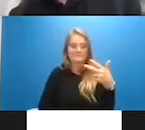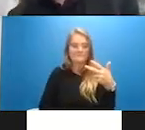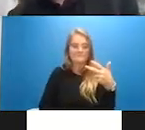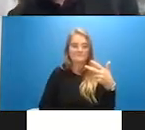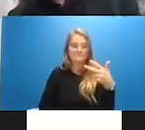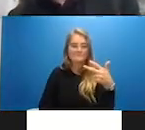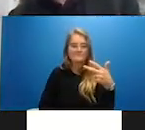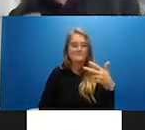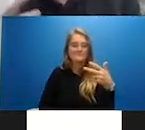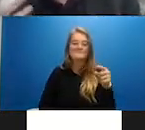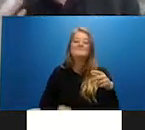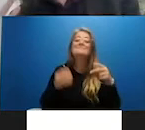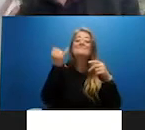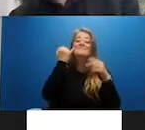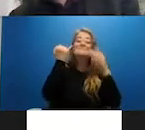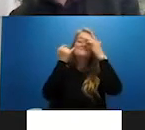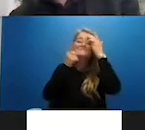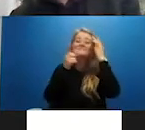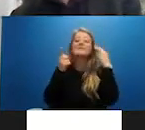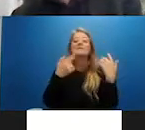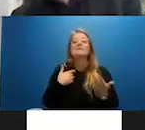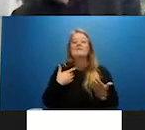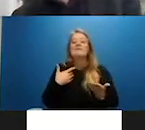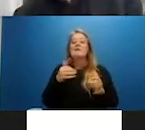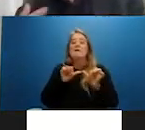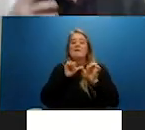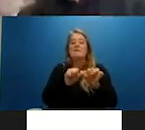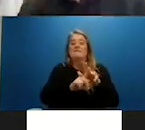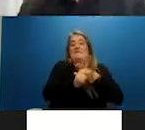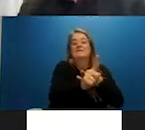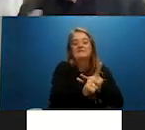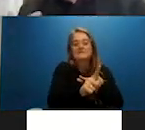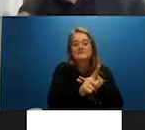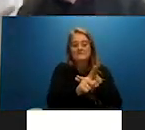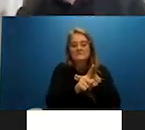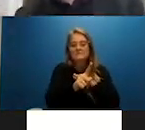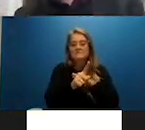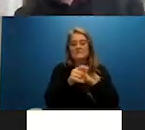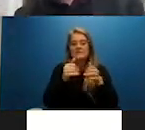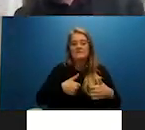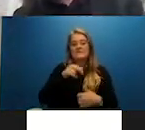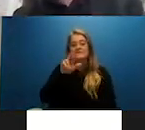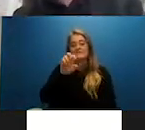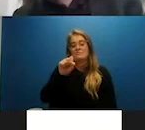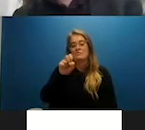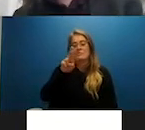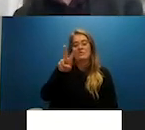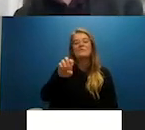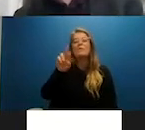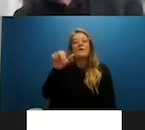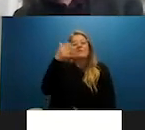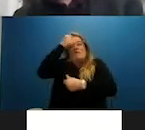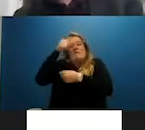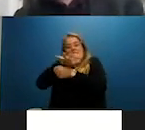However, if you are in a state of flight and you're in a reserve or other colonized environment where